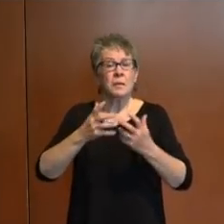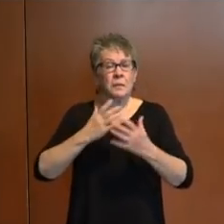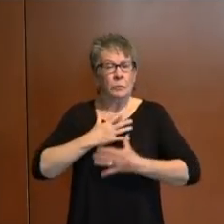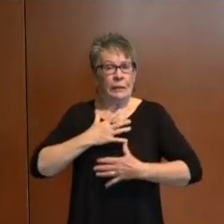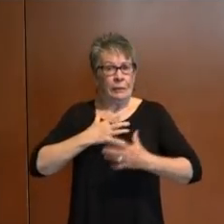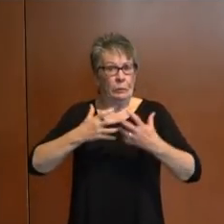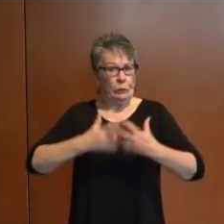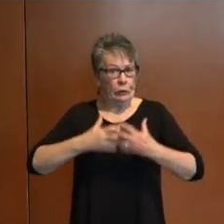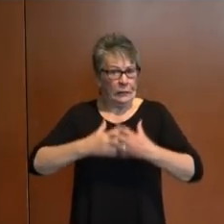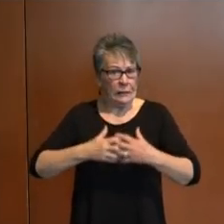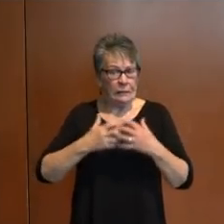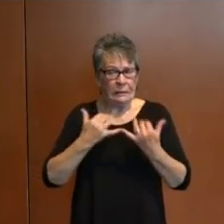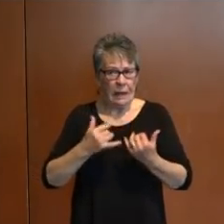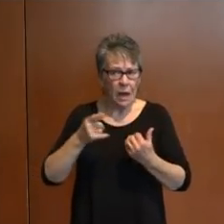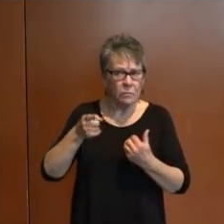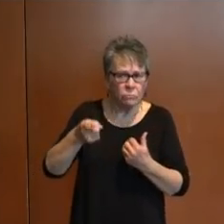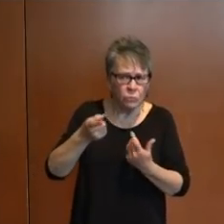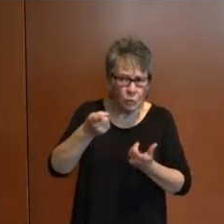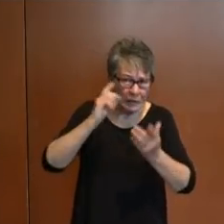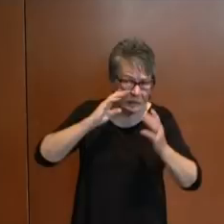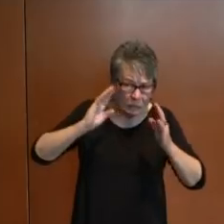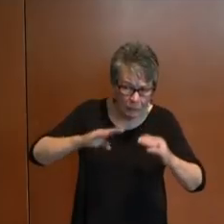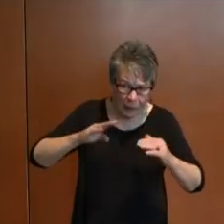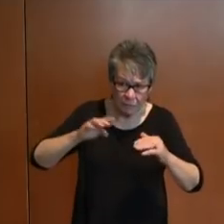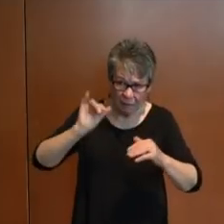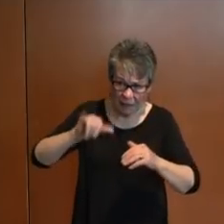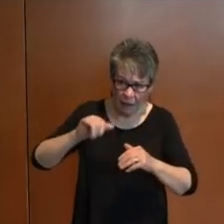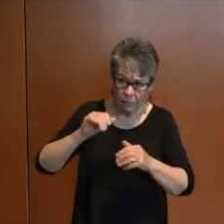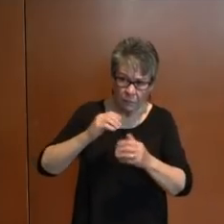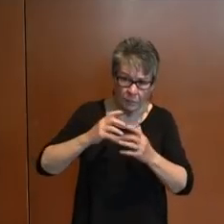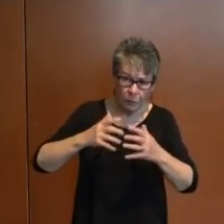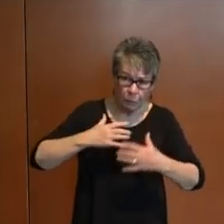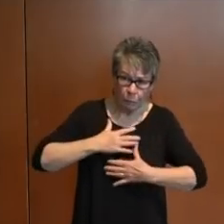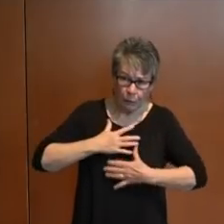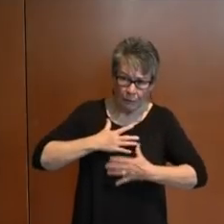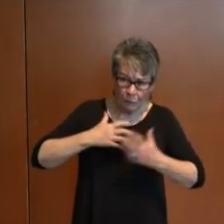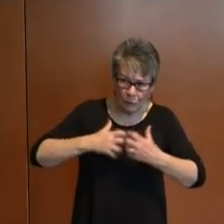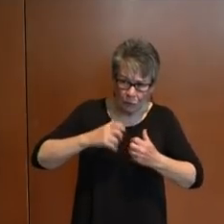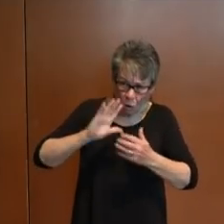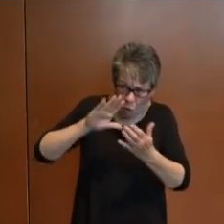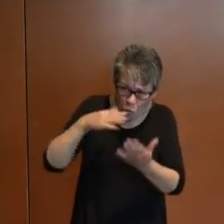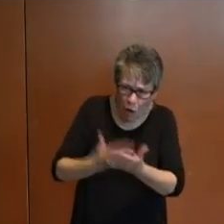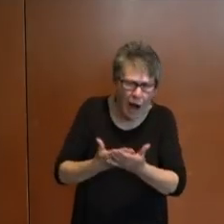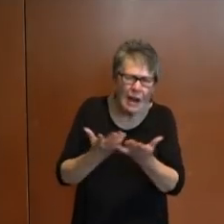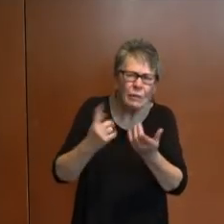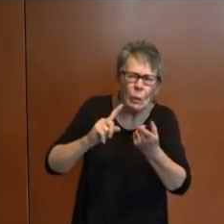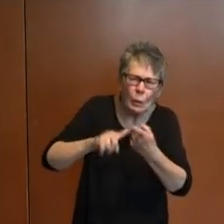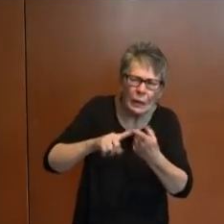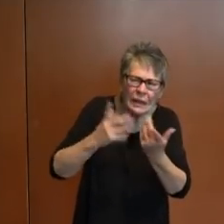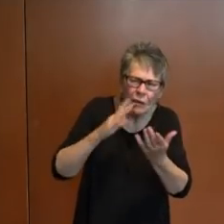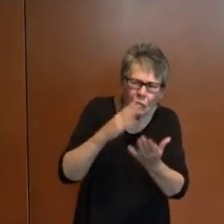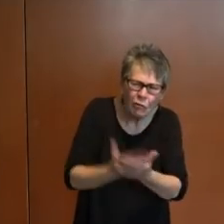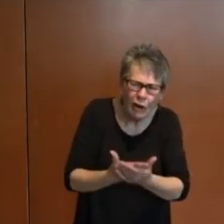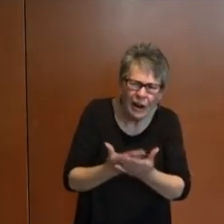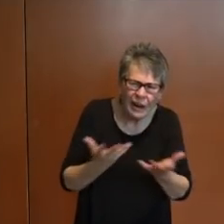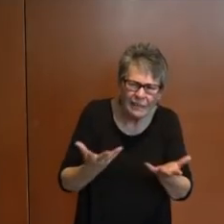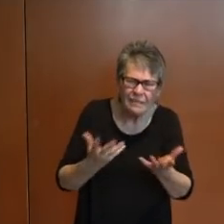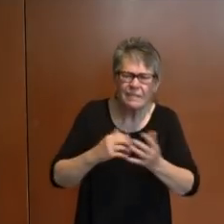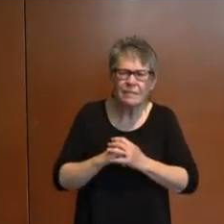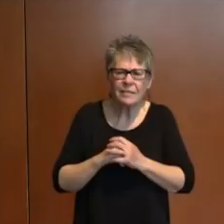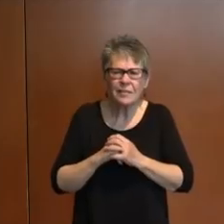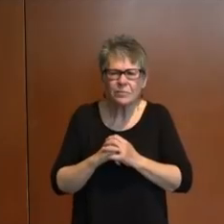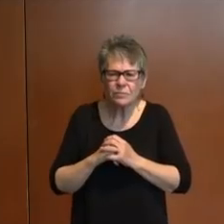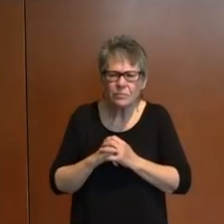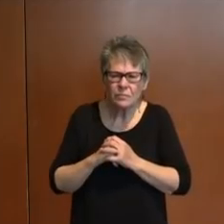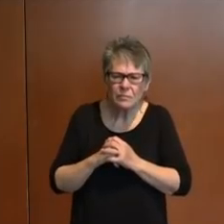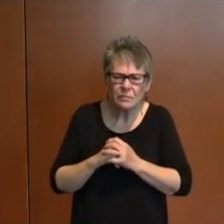the tax filing deadline in New Jersey? And regarding the bioethical considerations